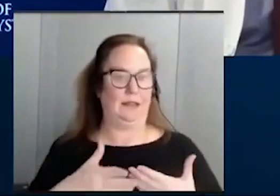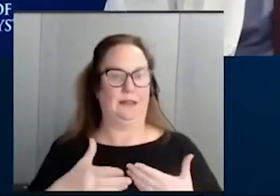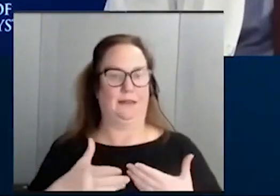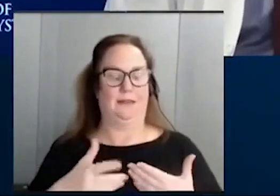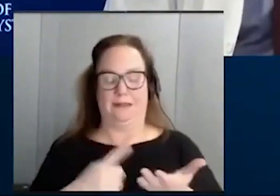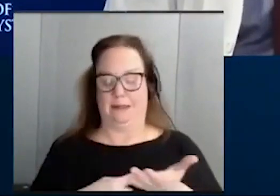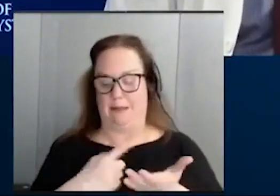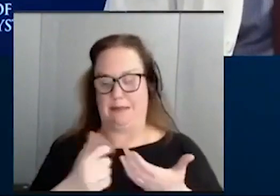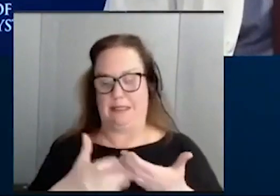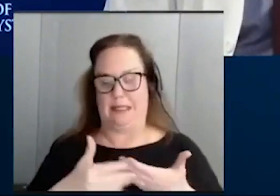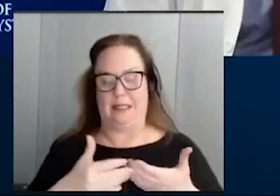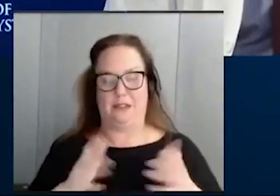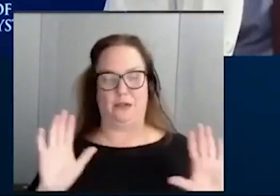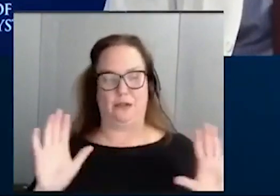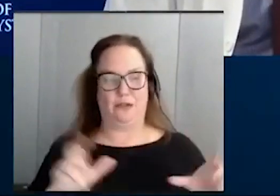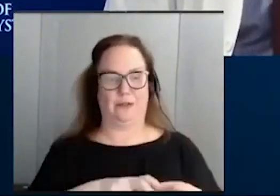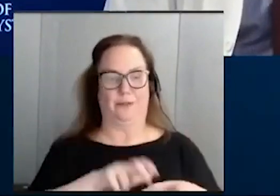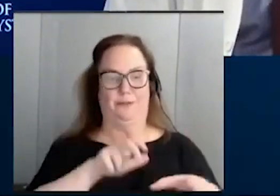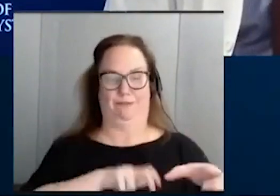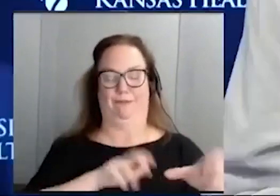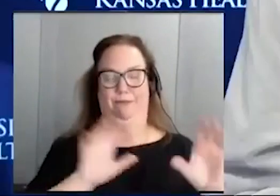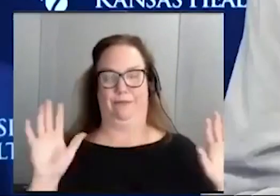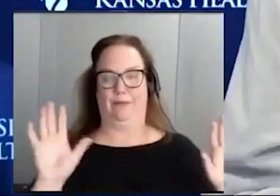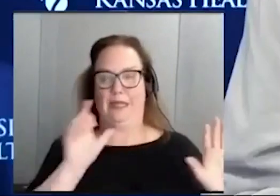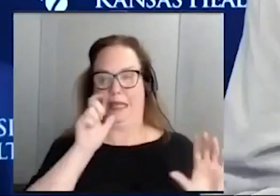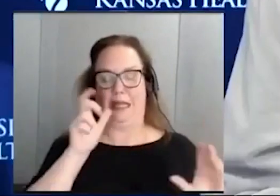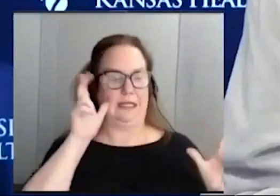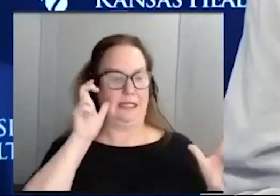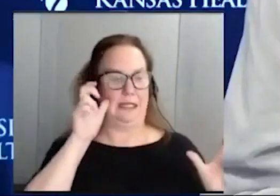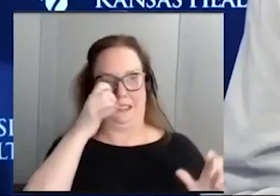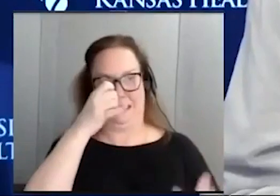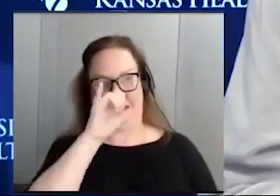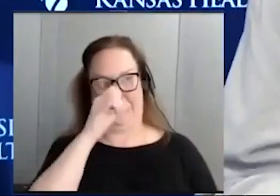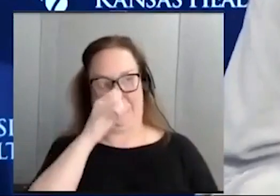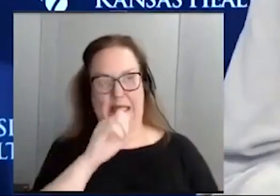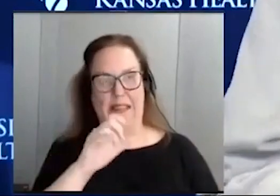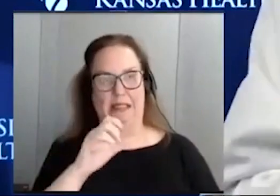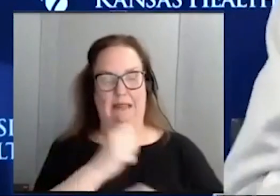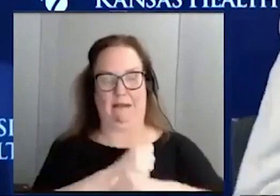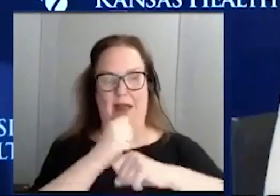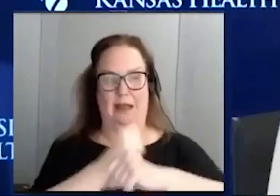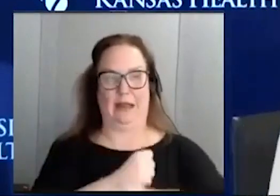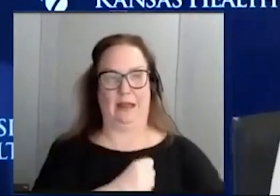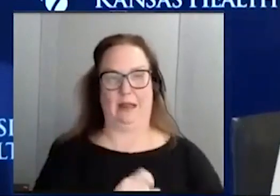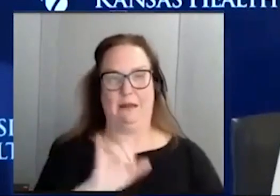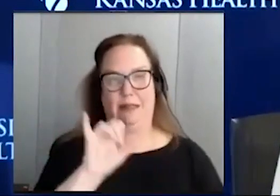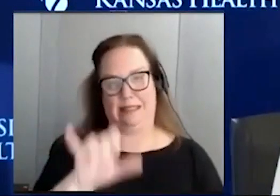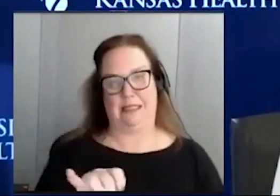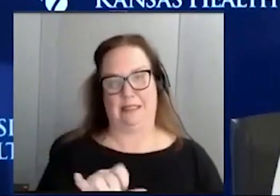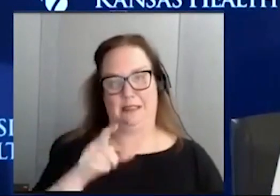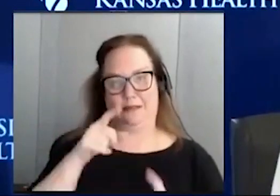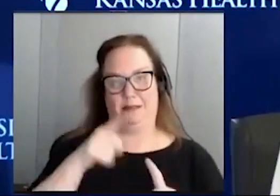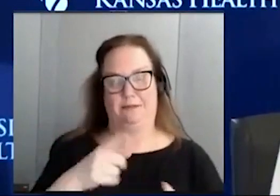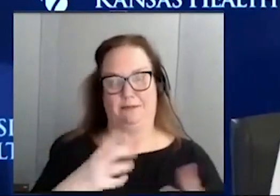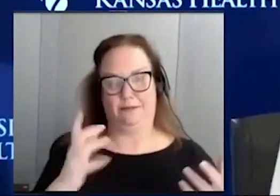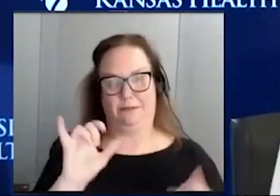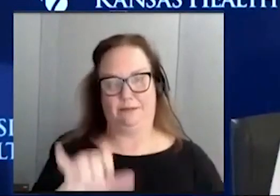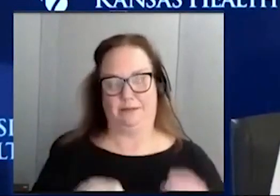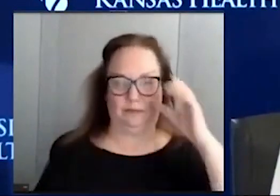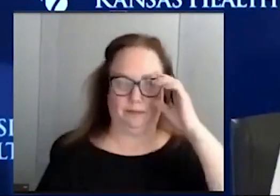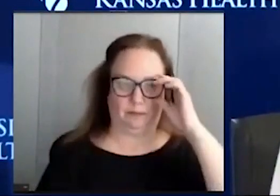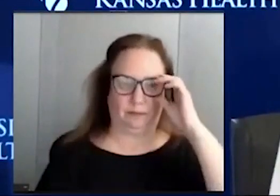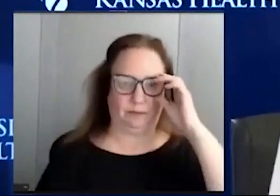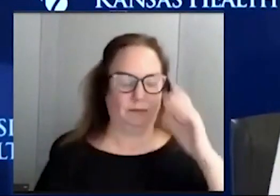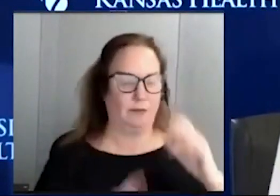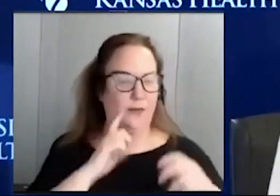and not hear the silliness and the stupidness of the fight. Yeah. Because that's really what it is. At the end of the day, that's what it is. And if you think we sit around